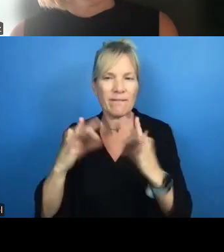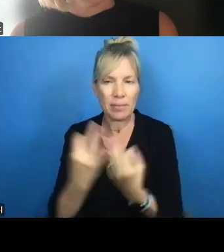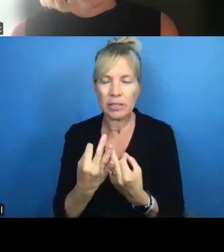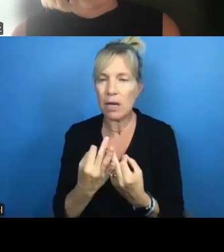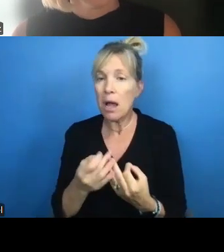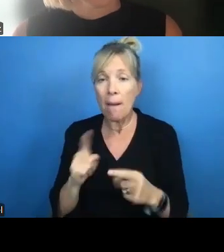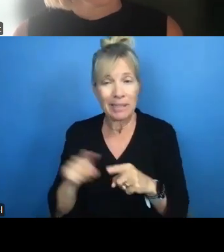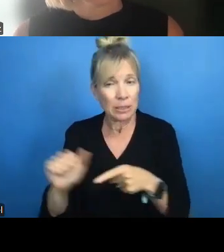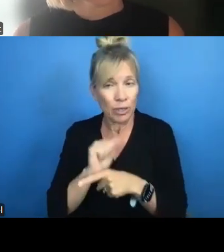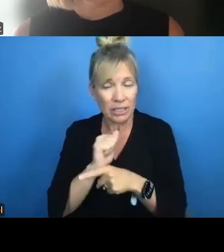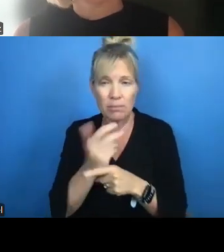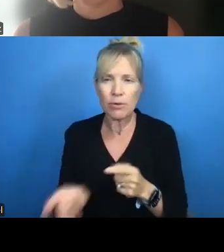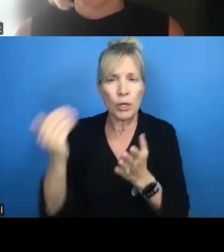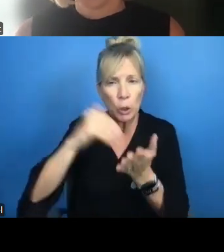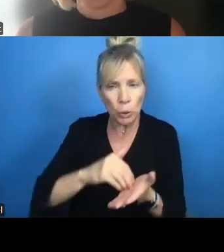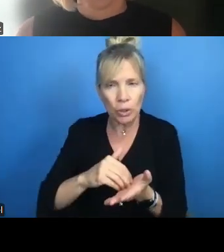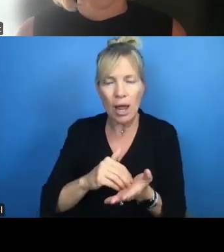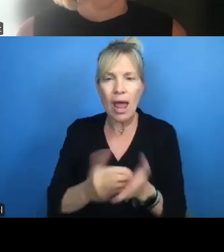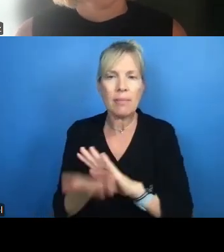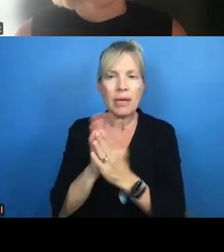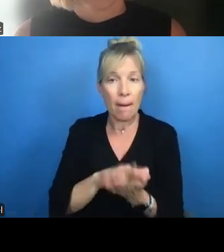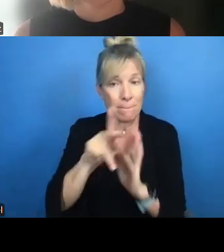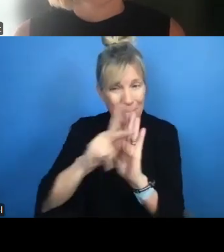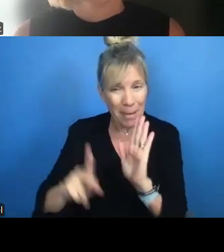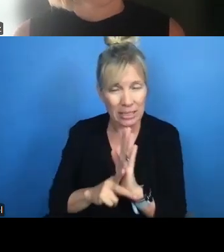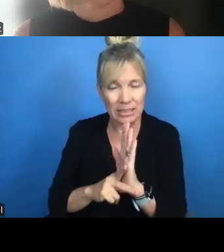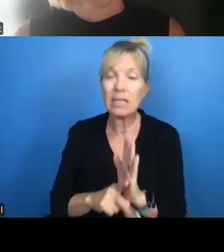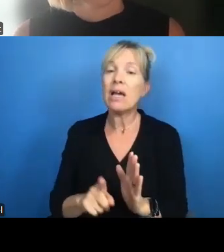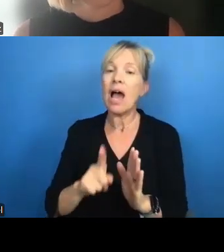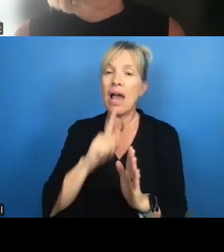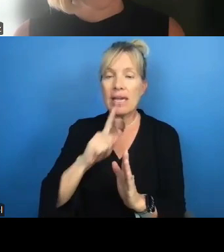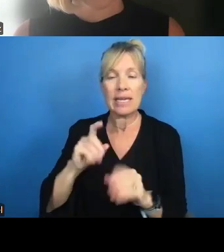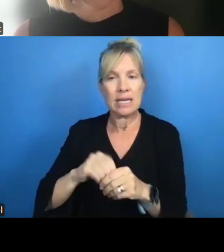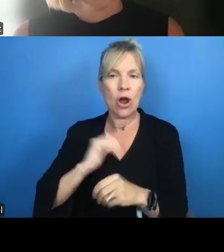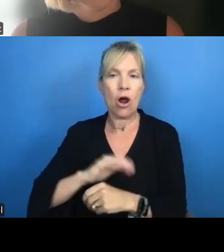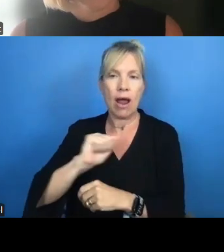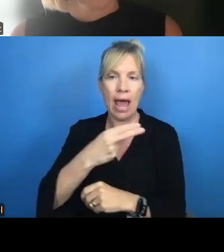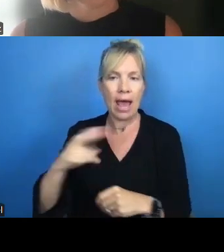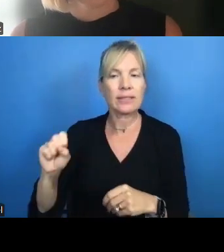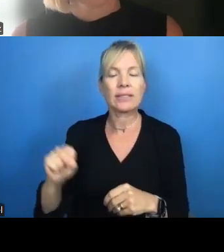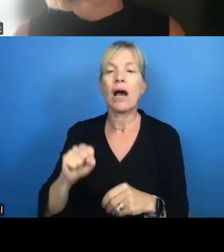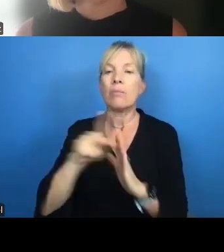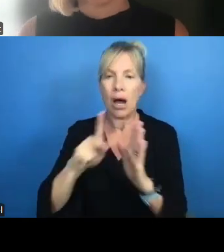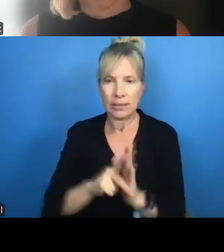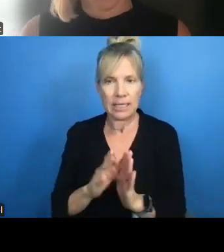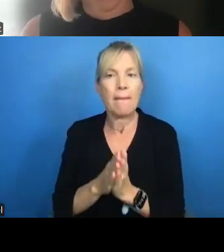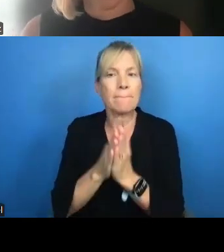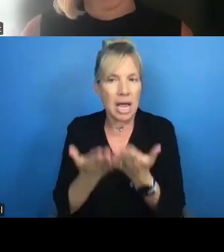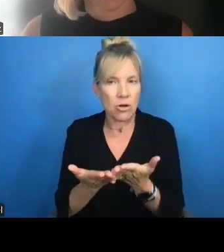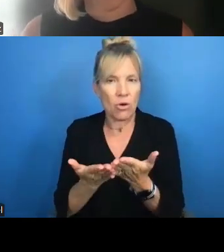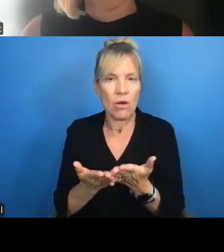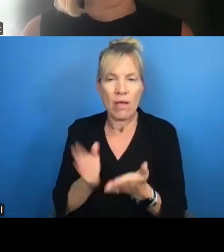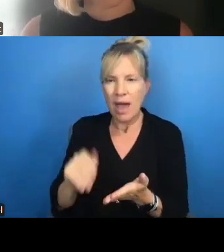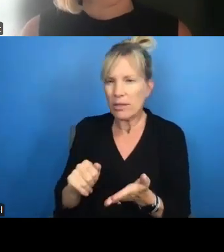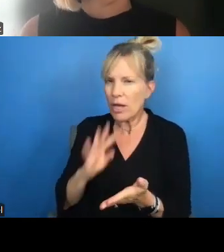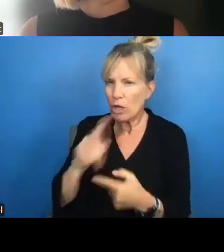been renewed and turned into policy in our Access Medical Policy Manual. This was the 580 that